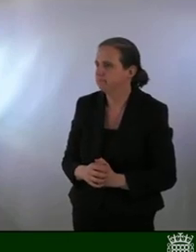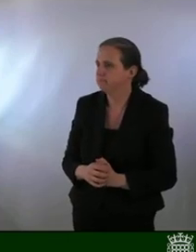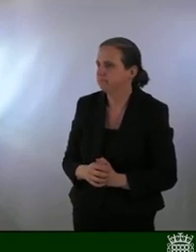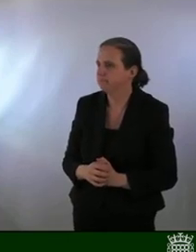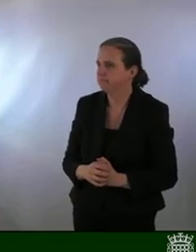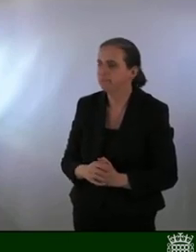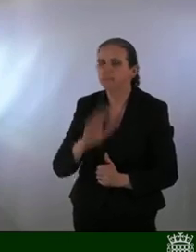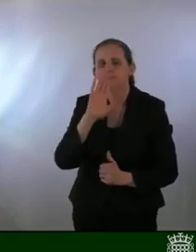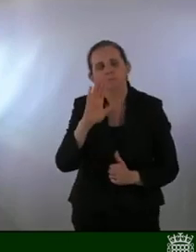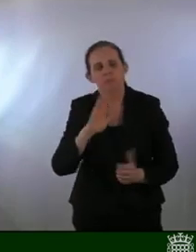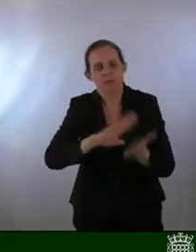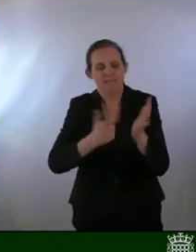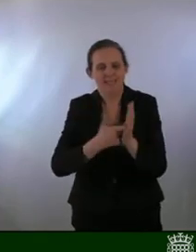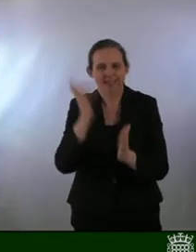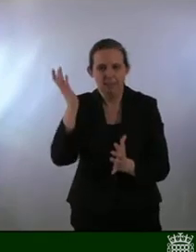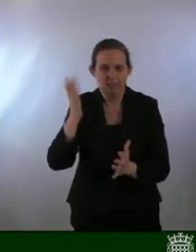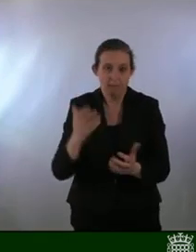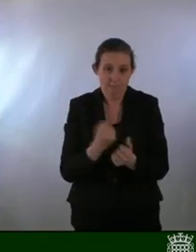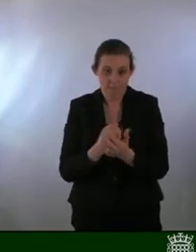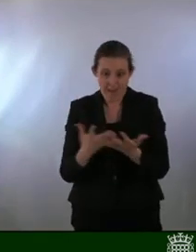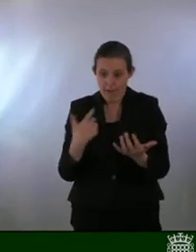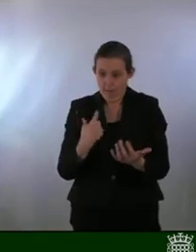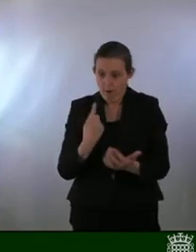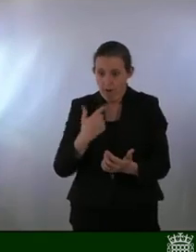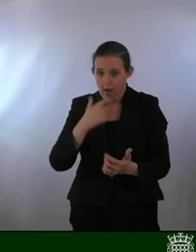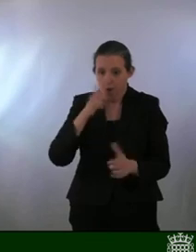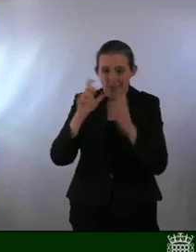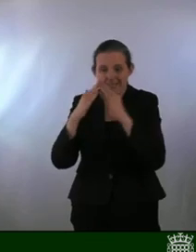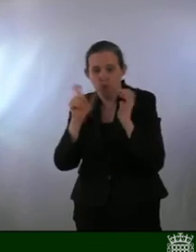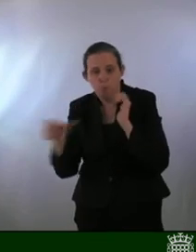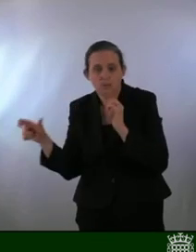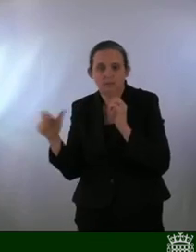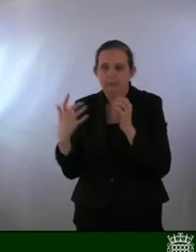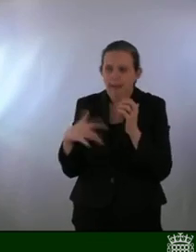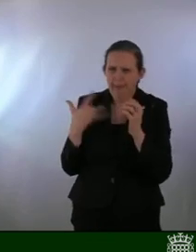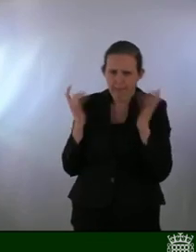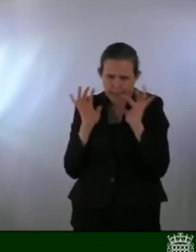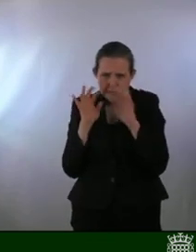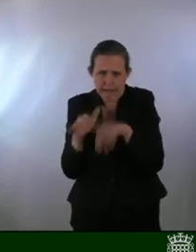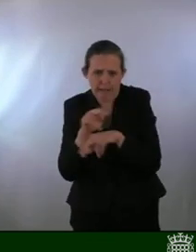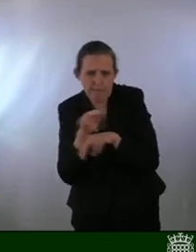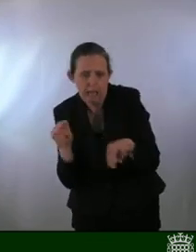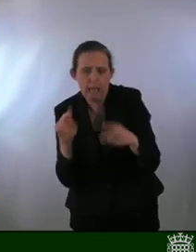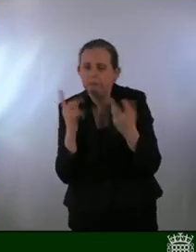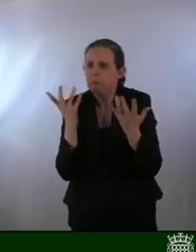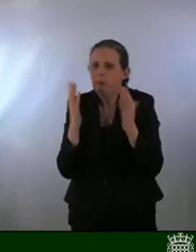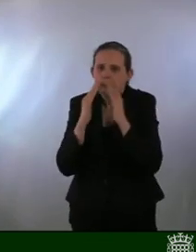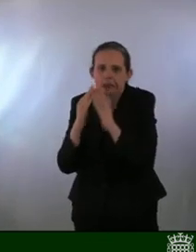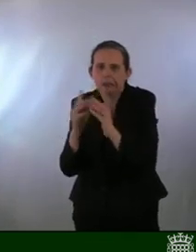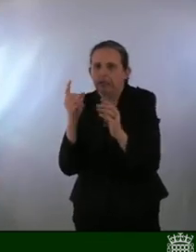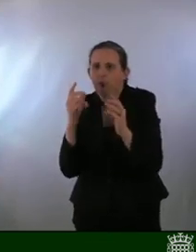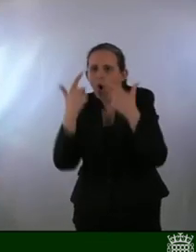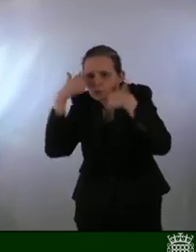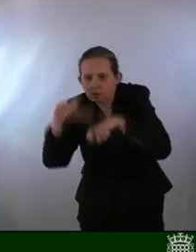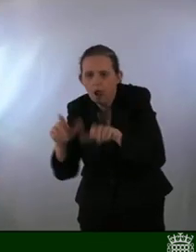live in severely overcrowded accommodation or in single hostel rooms. There is a looming public health crisis in the short